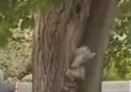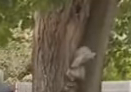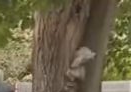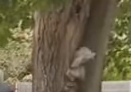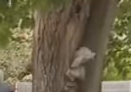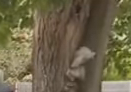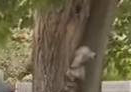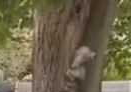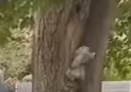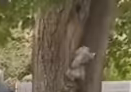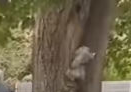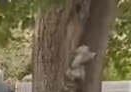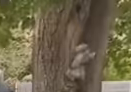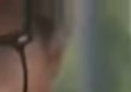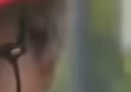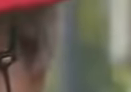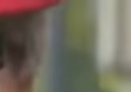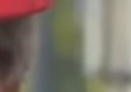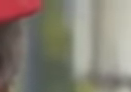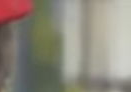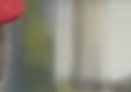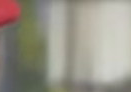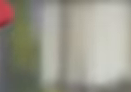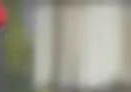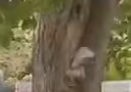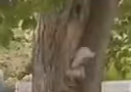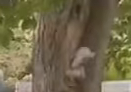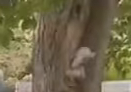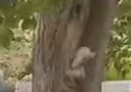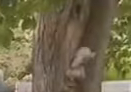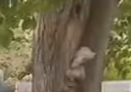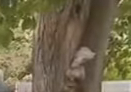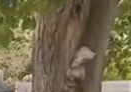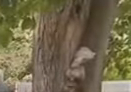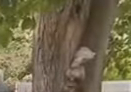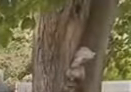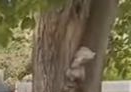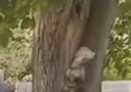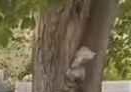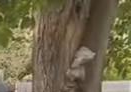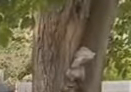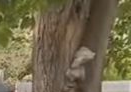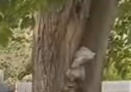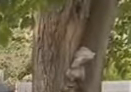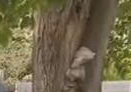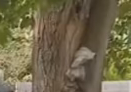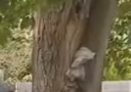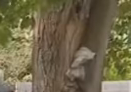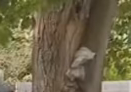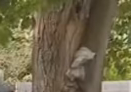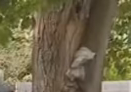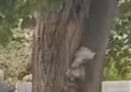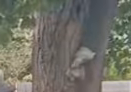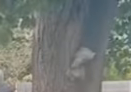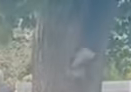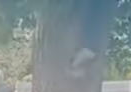The senior citizen asking all you, stop putting us at risk. Save lives, be wise, and sanitize.